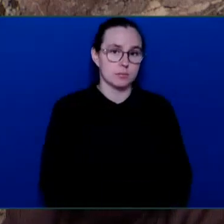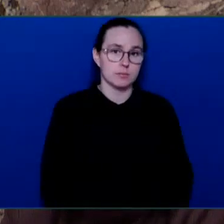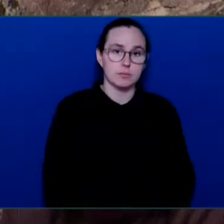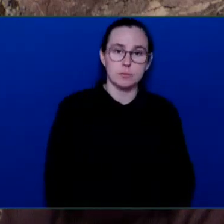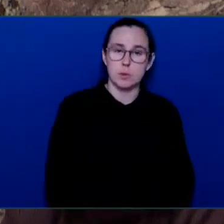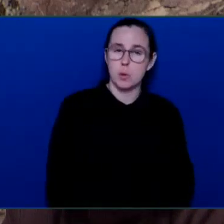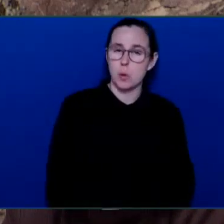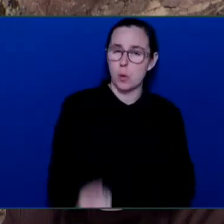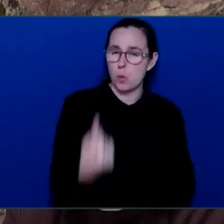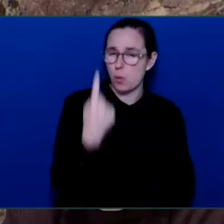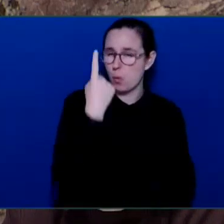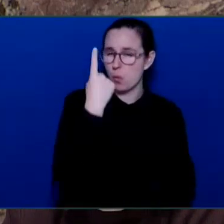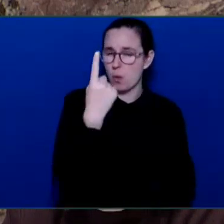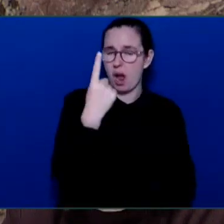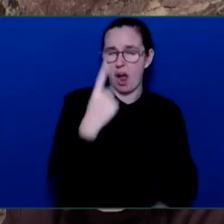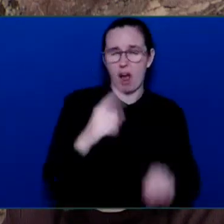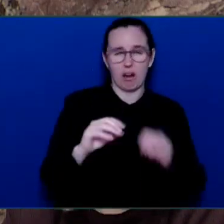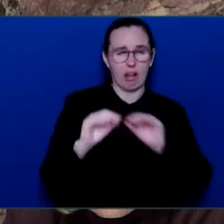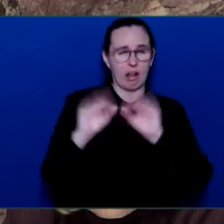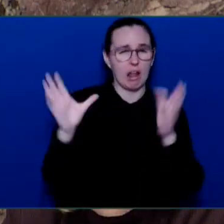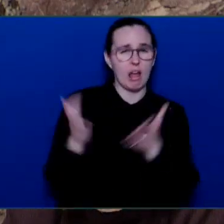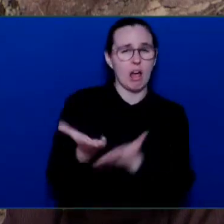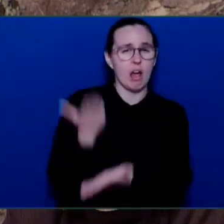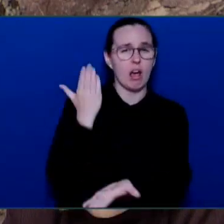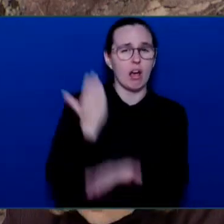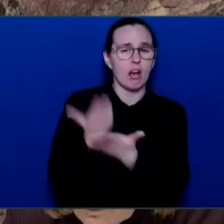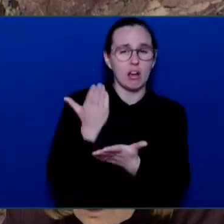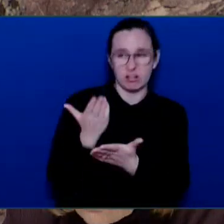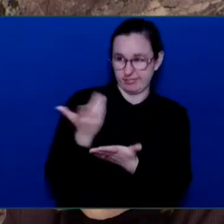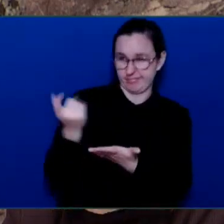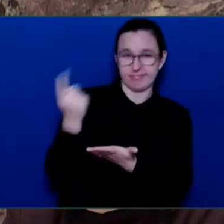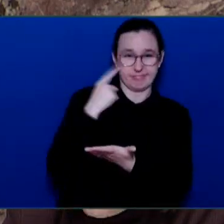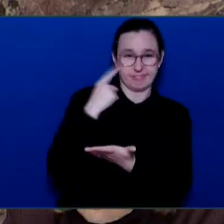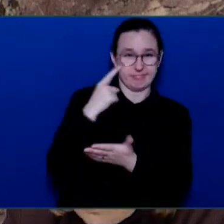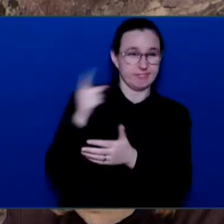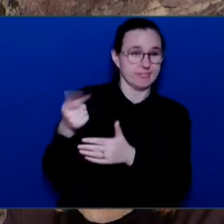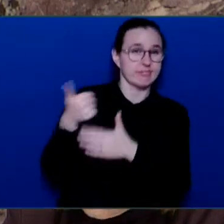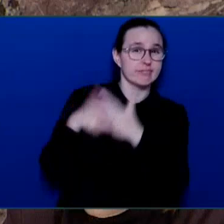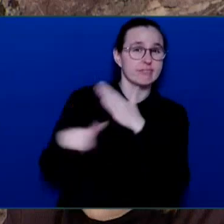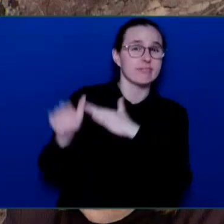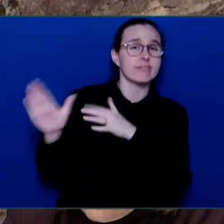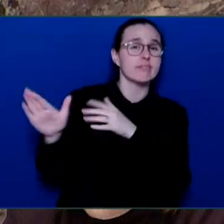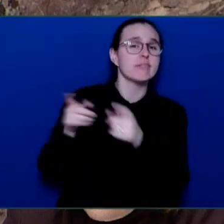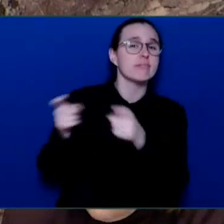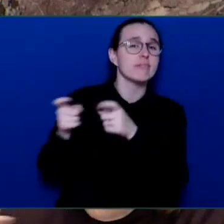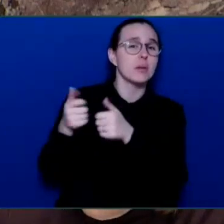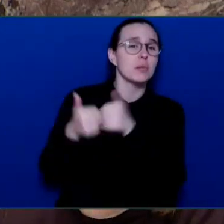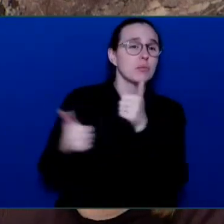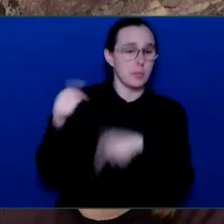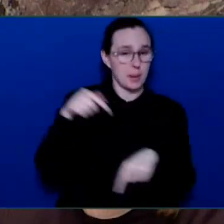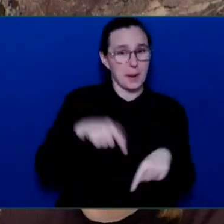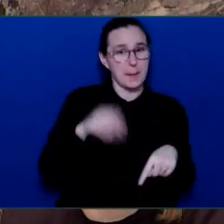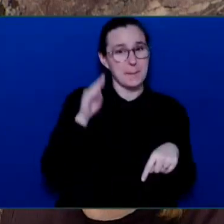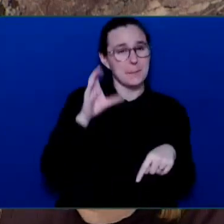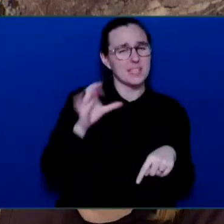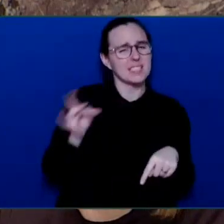watch, British Columbia has become the most unaffordable jurisdiction in the country, bar